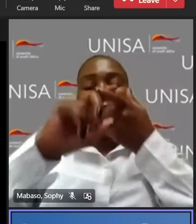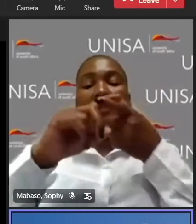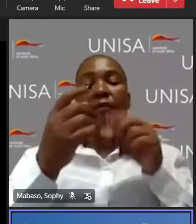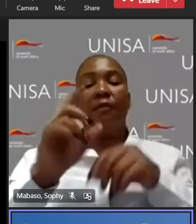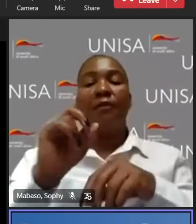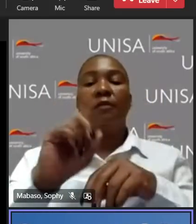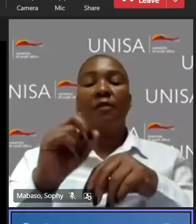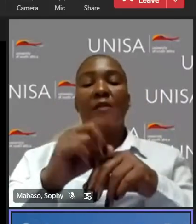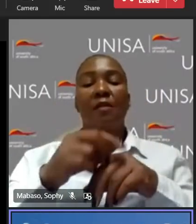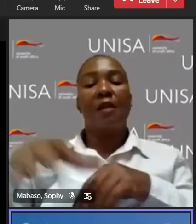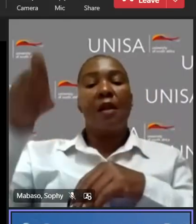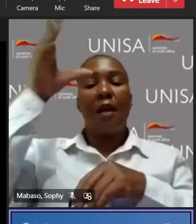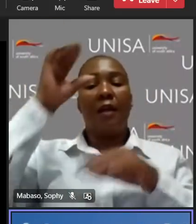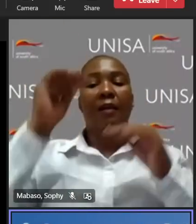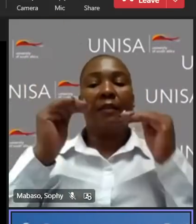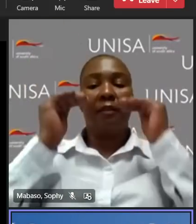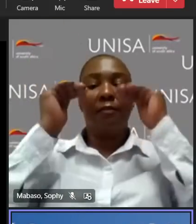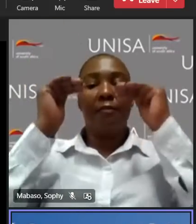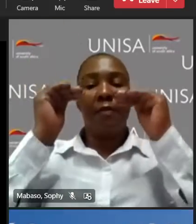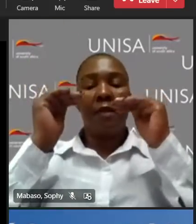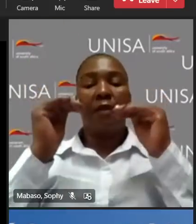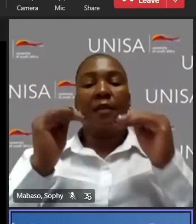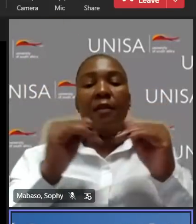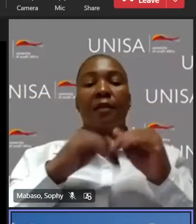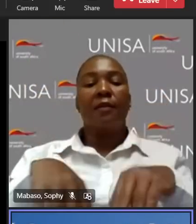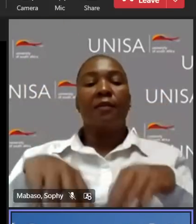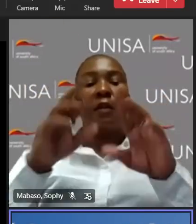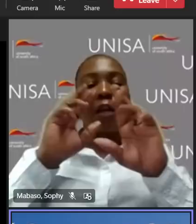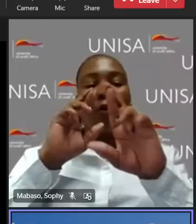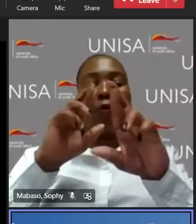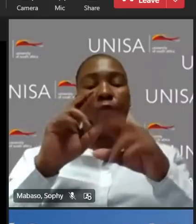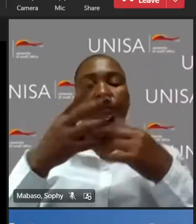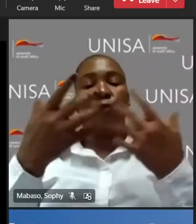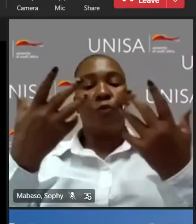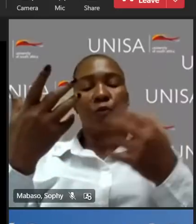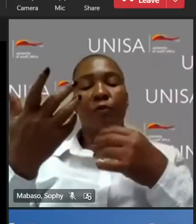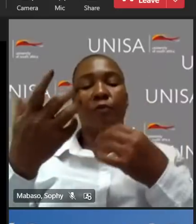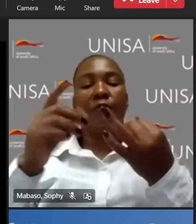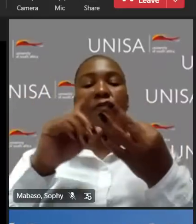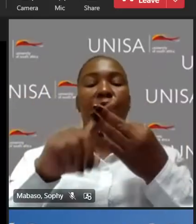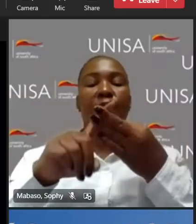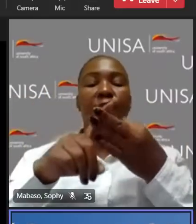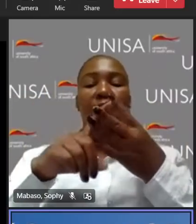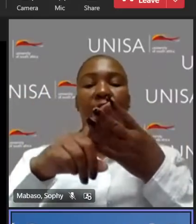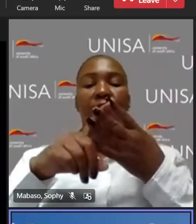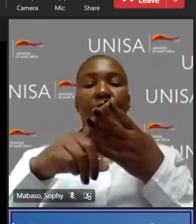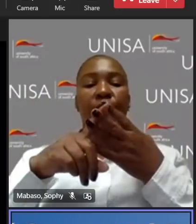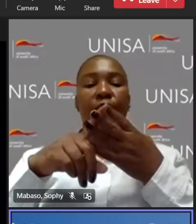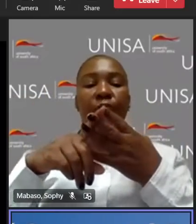the academic reports, a